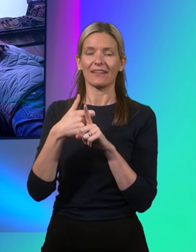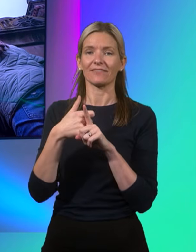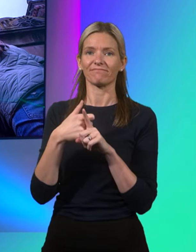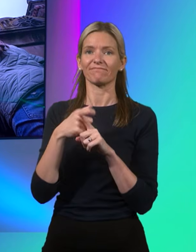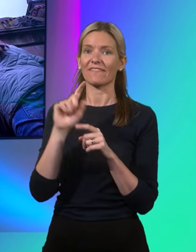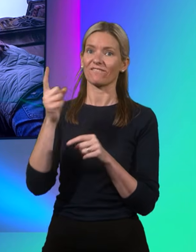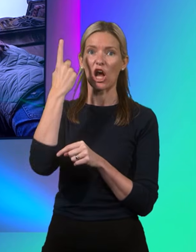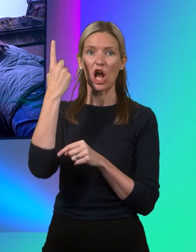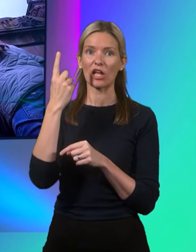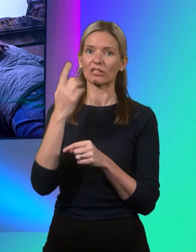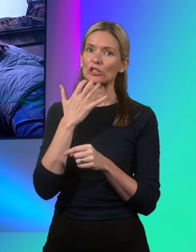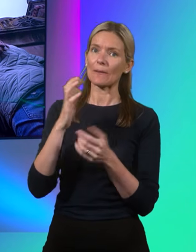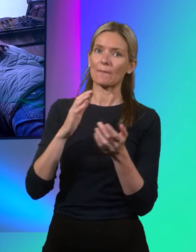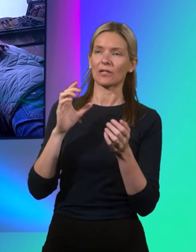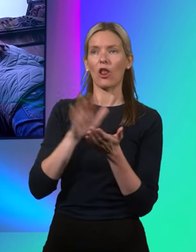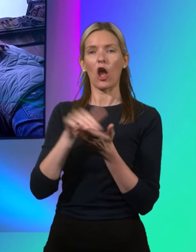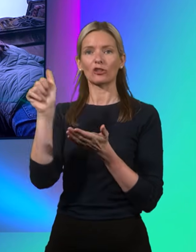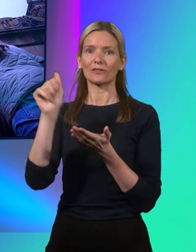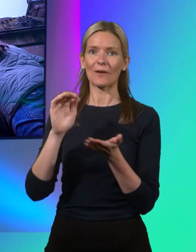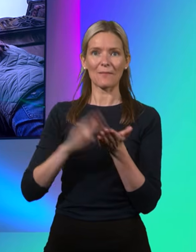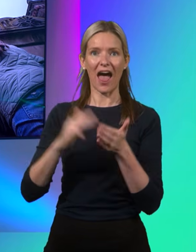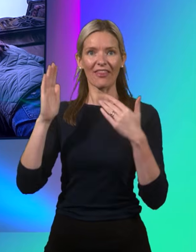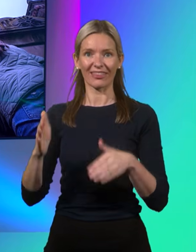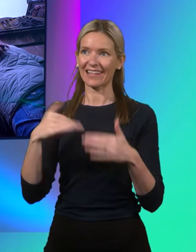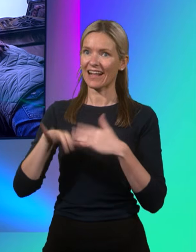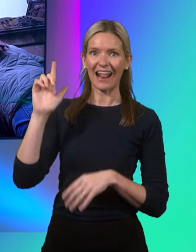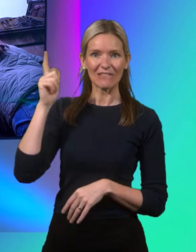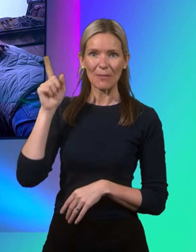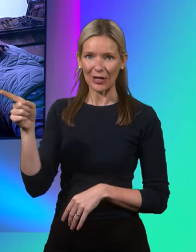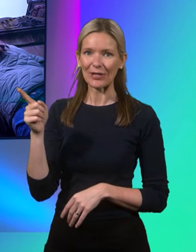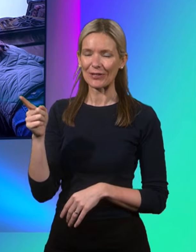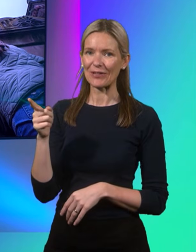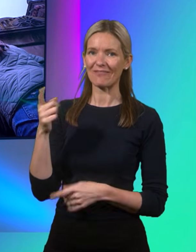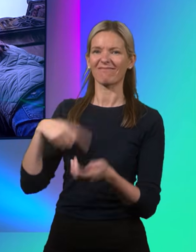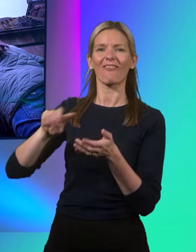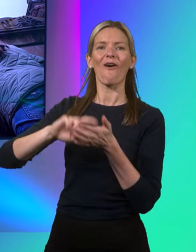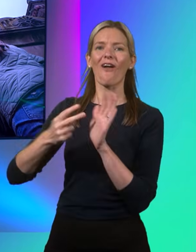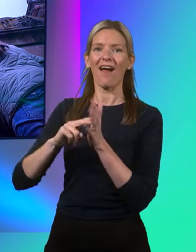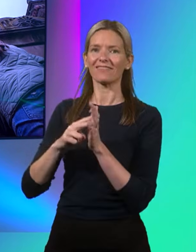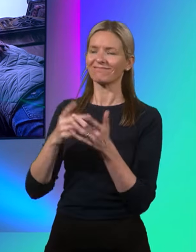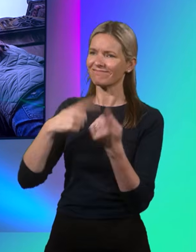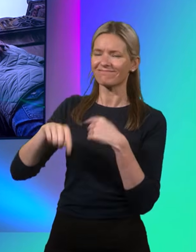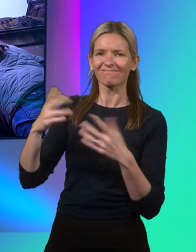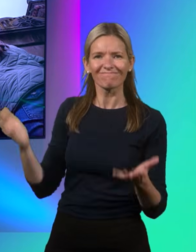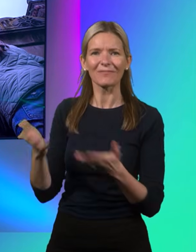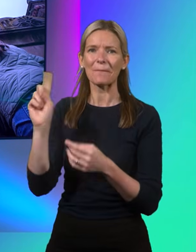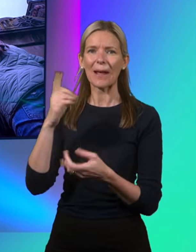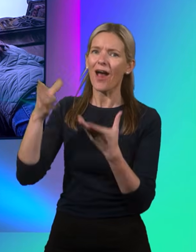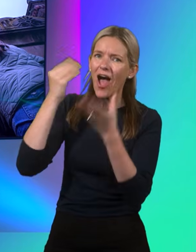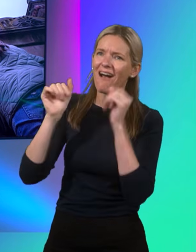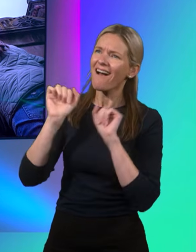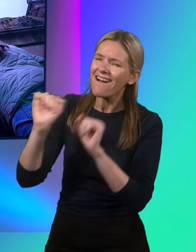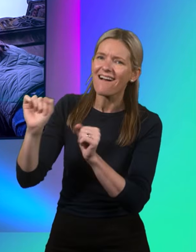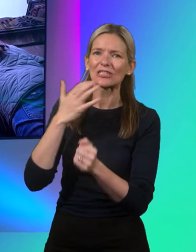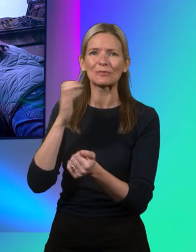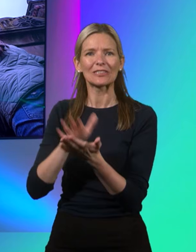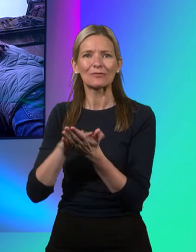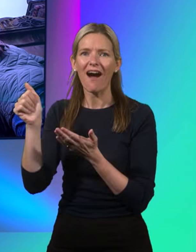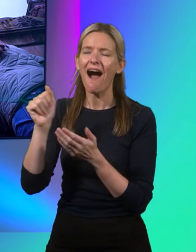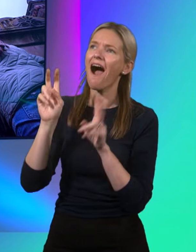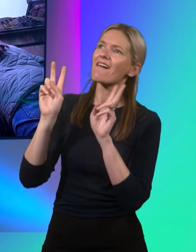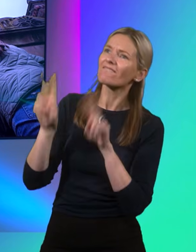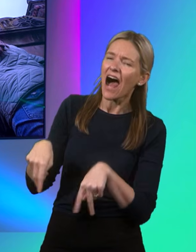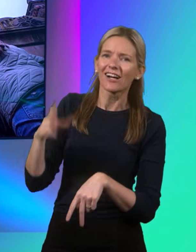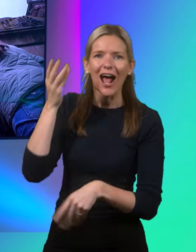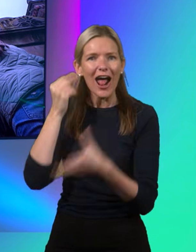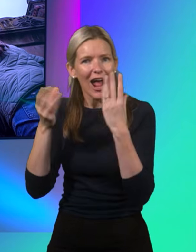ever Jewish Culture Month, and organisers say it's a chance for people of all backgrounds to learn more about Jewish life